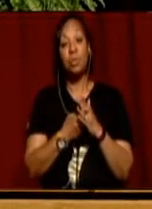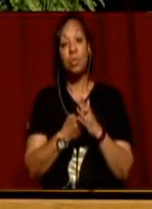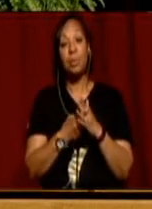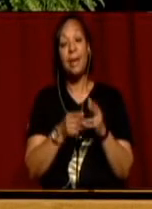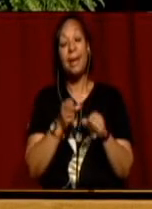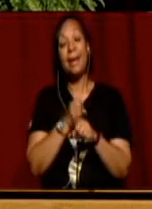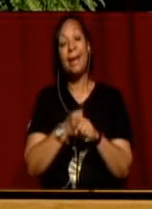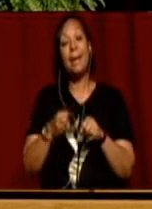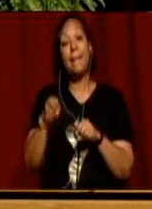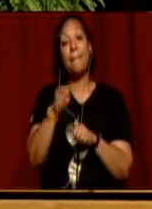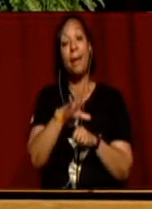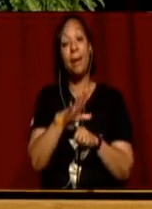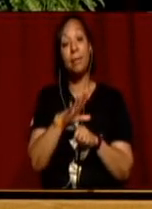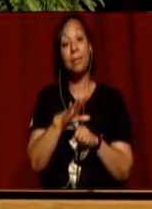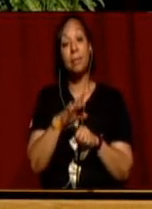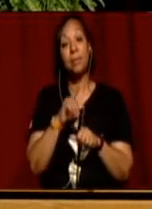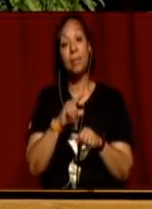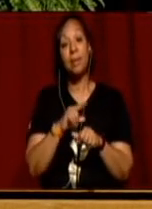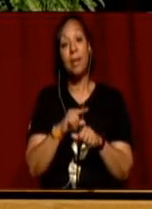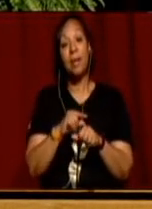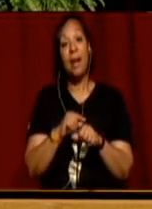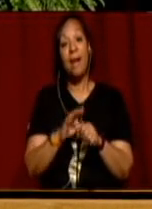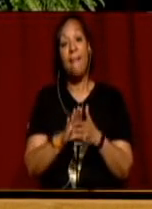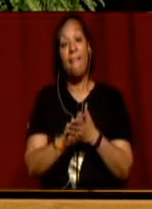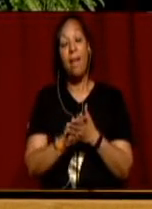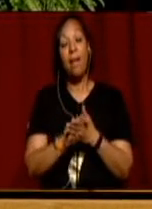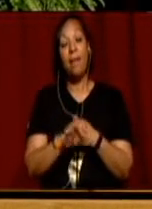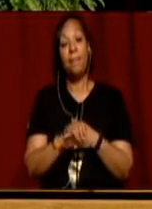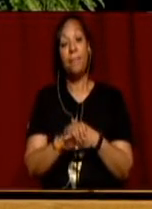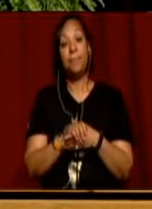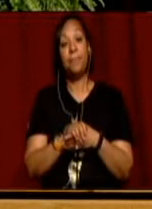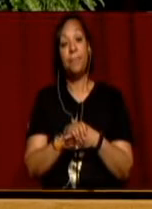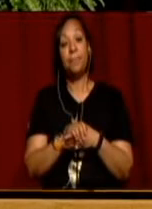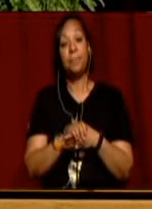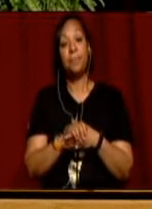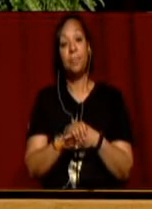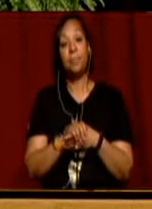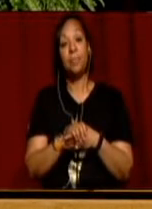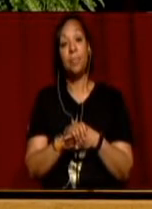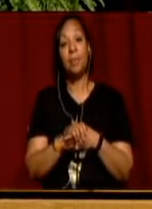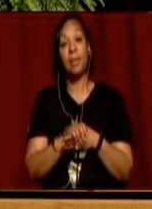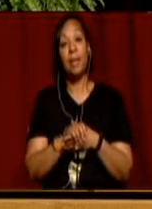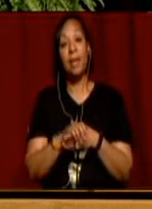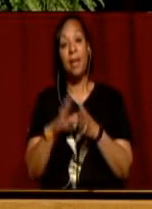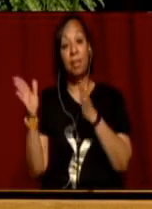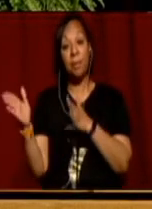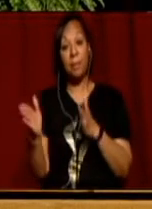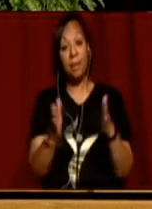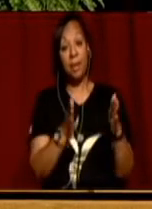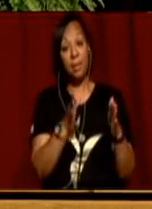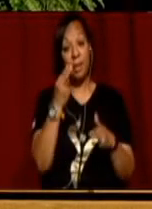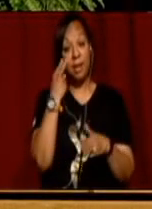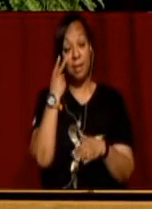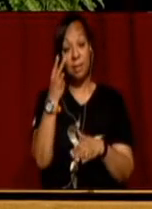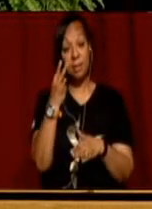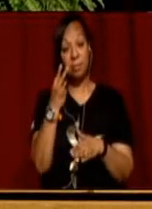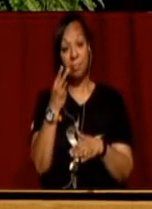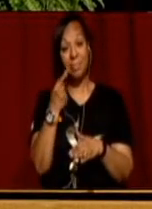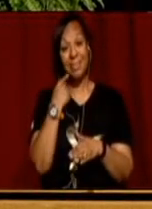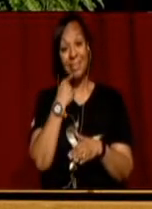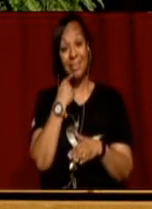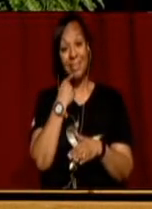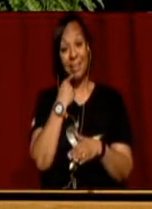impact, and then there was kind of an echo later, right? And the modeling that I've seen predicts the same